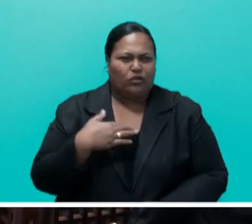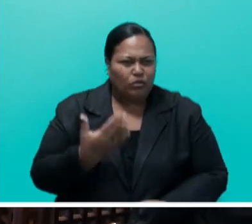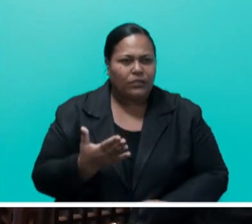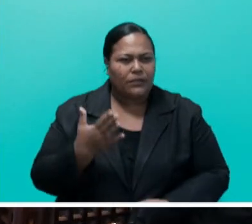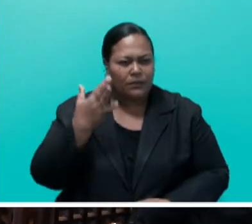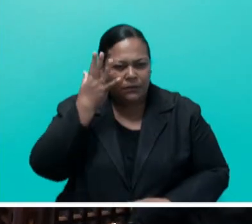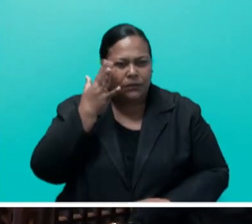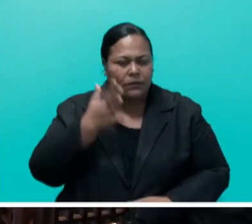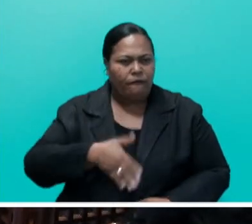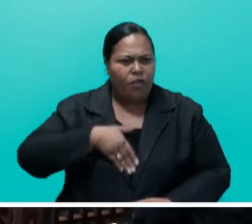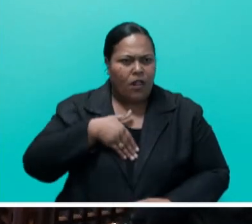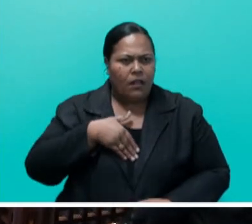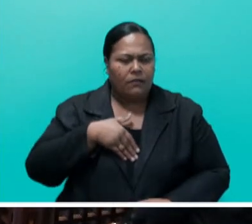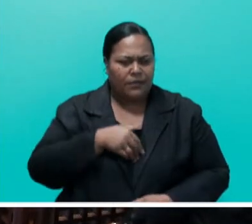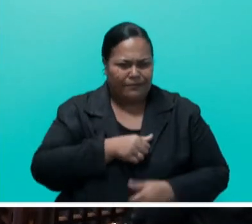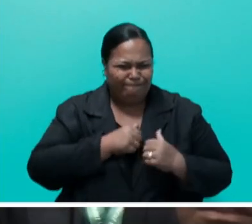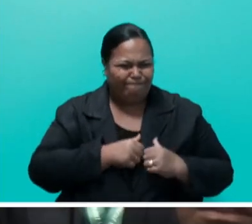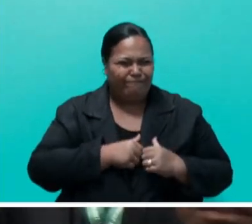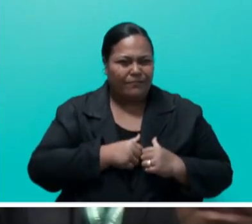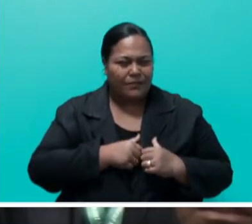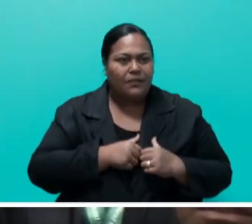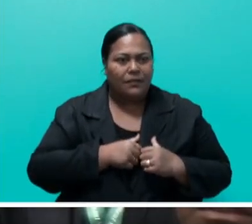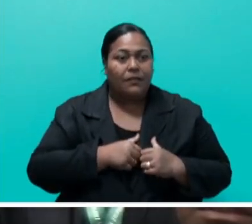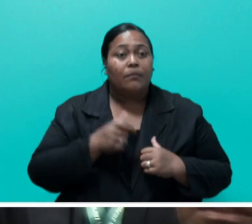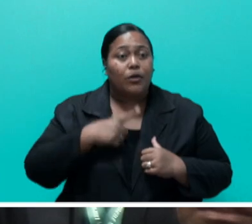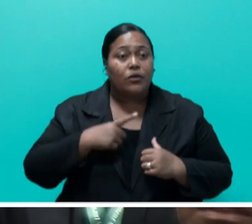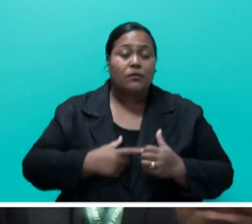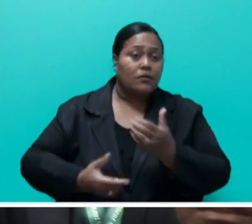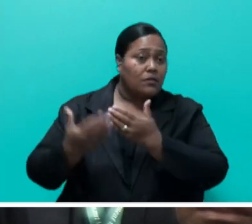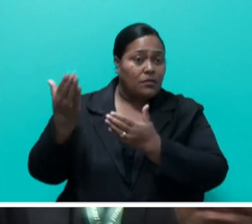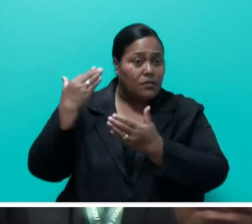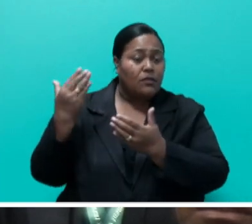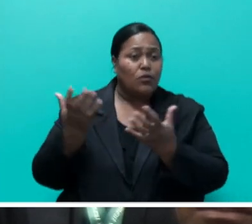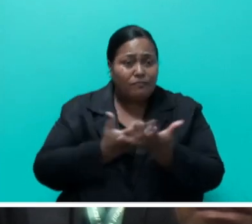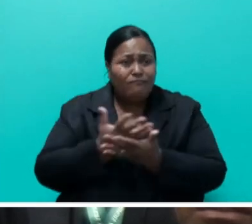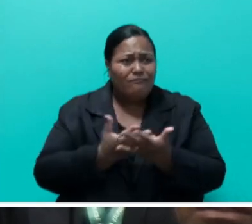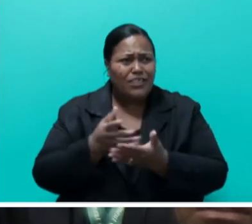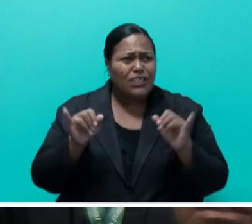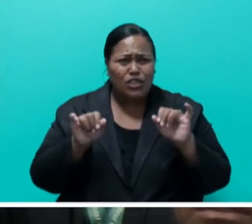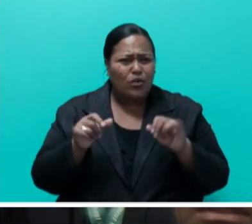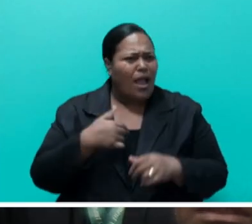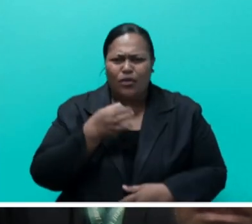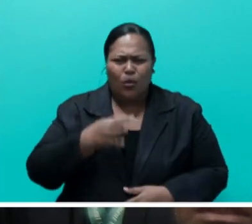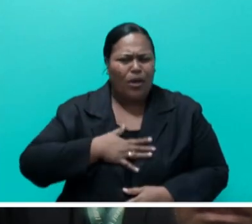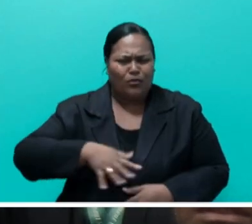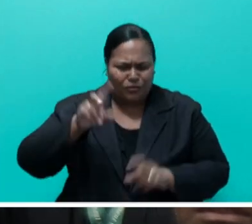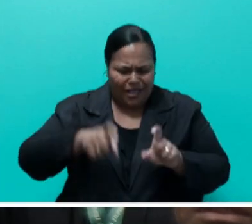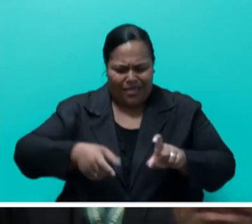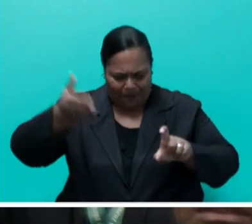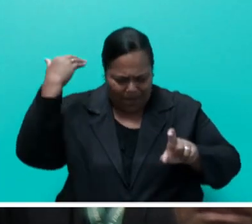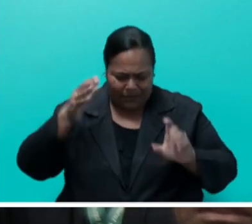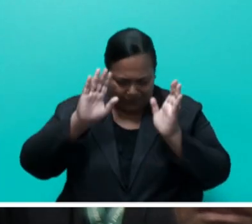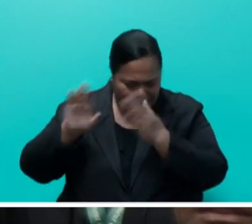a lot of the discussions in the past revolving around this issue, but I do not want to remain in the past because,